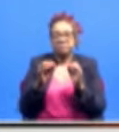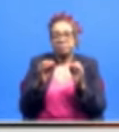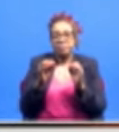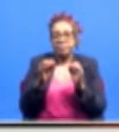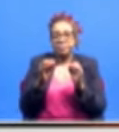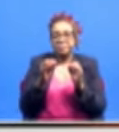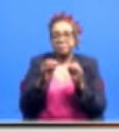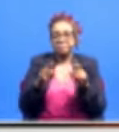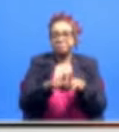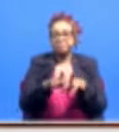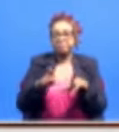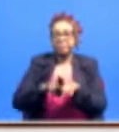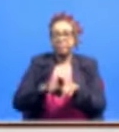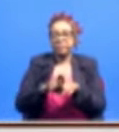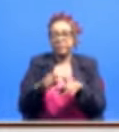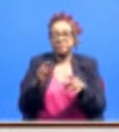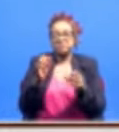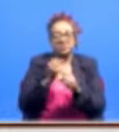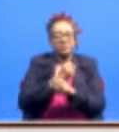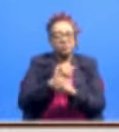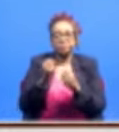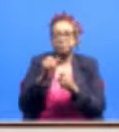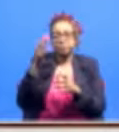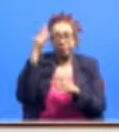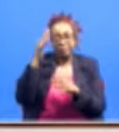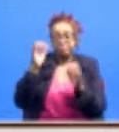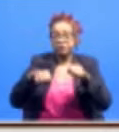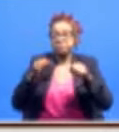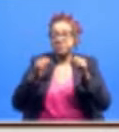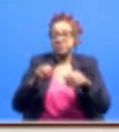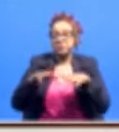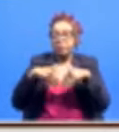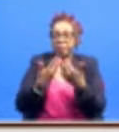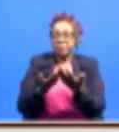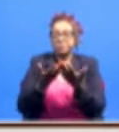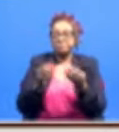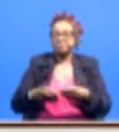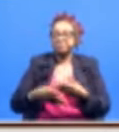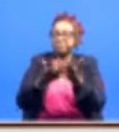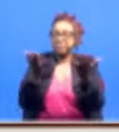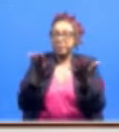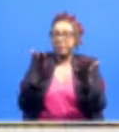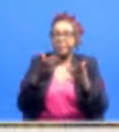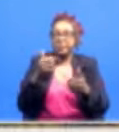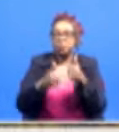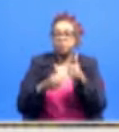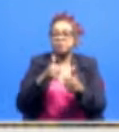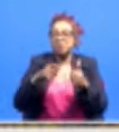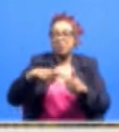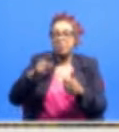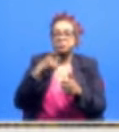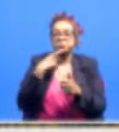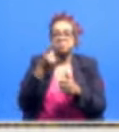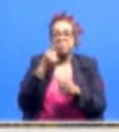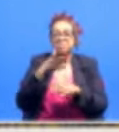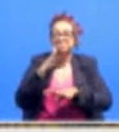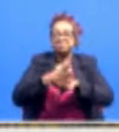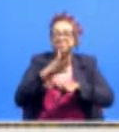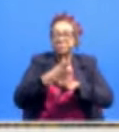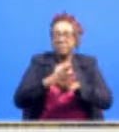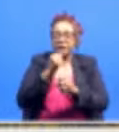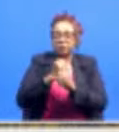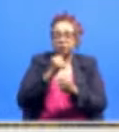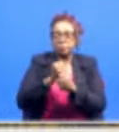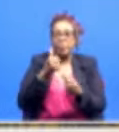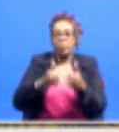round, however, he does not rule out the possibility of unscrupulous suppliers who he says are out to tarnish the good job that the government of the day